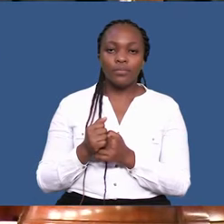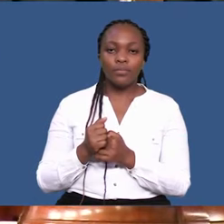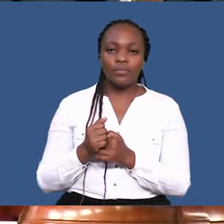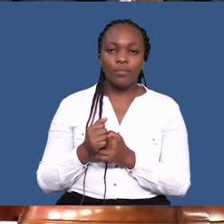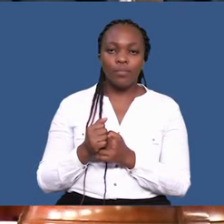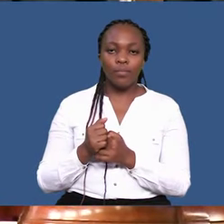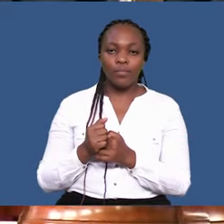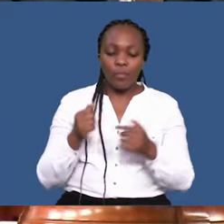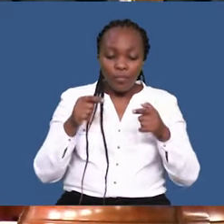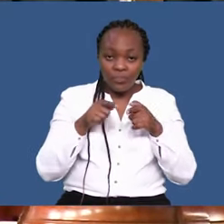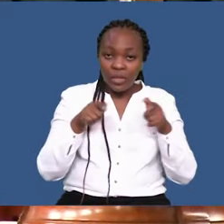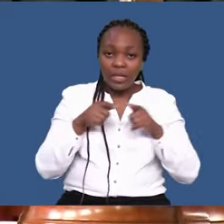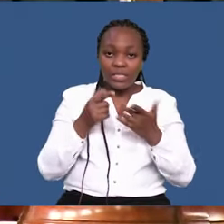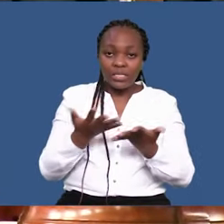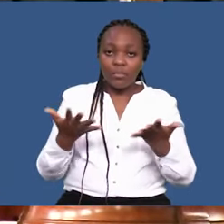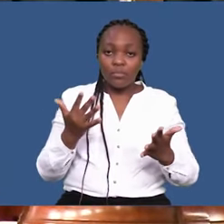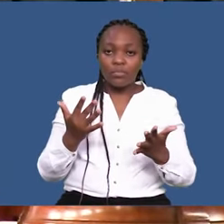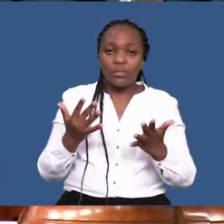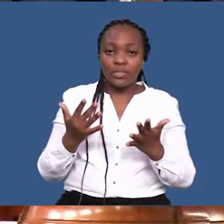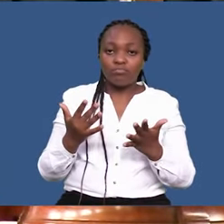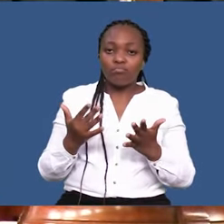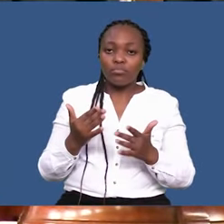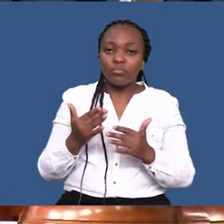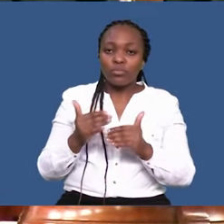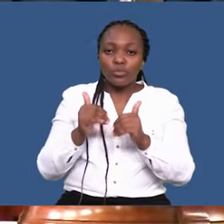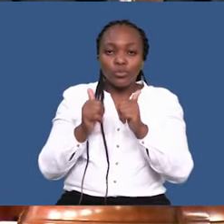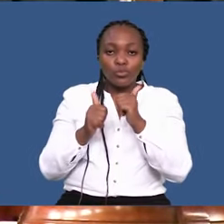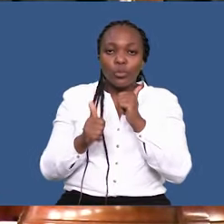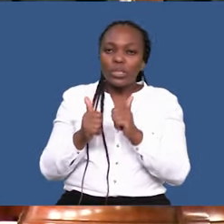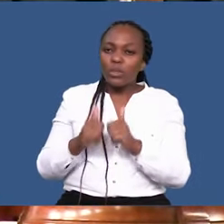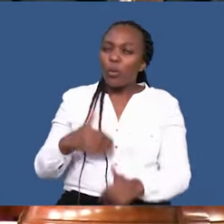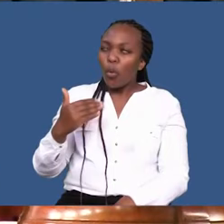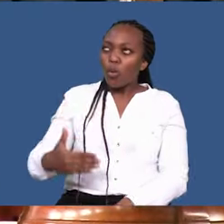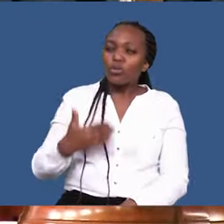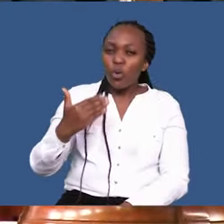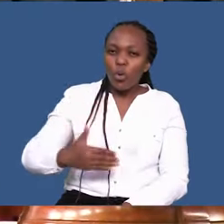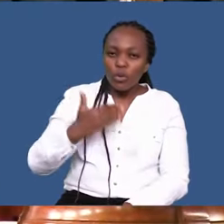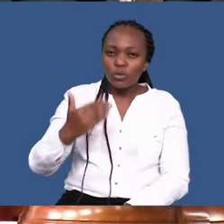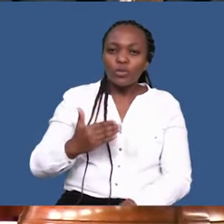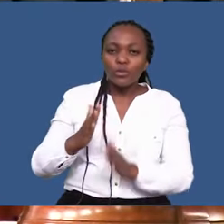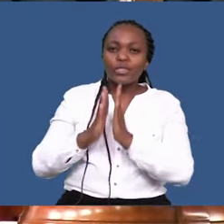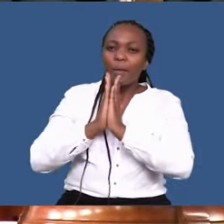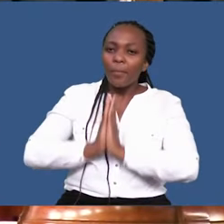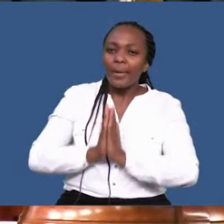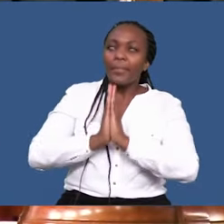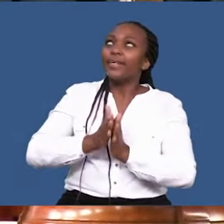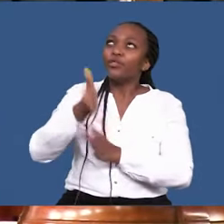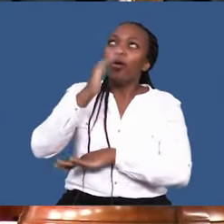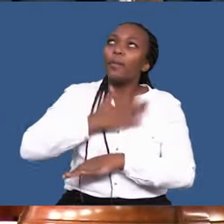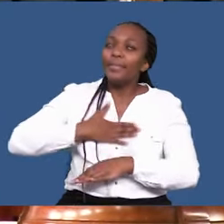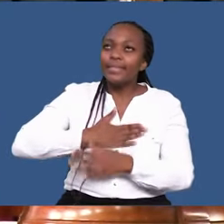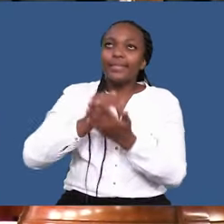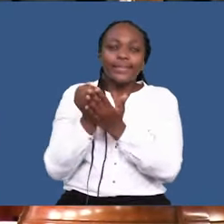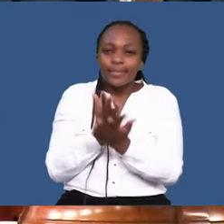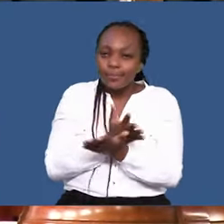pray that God may remove from us. It is us to initiate in our lives. We have